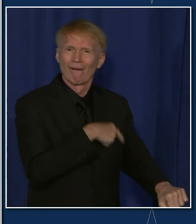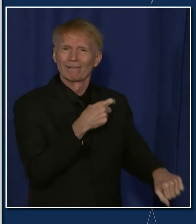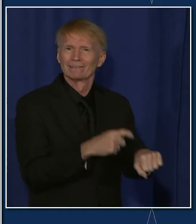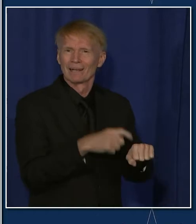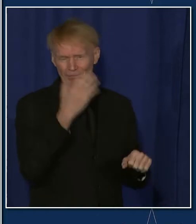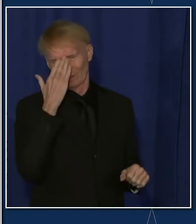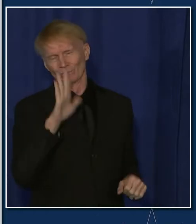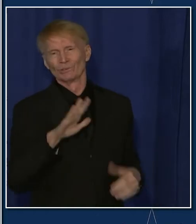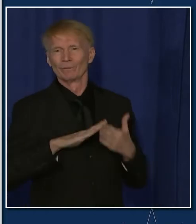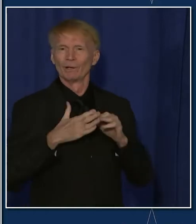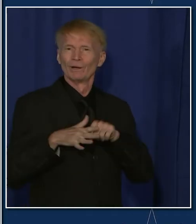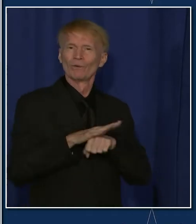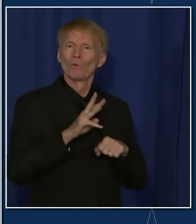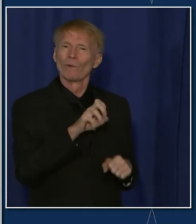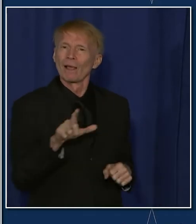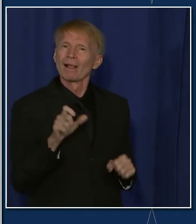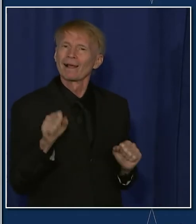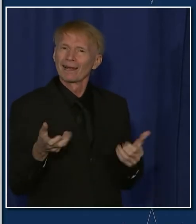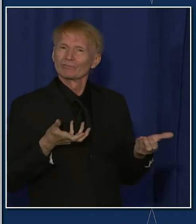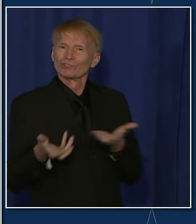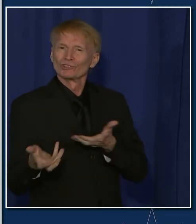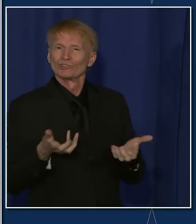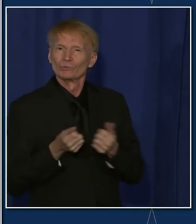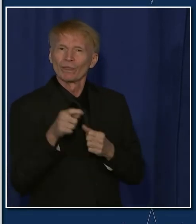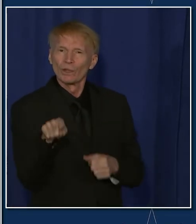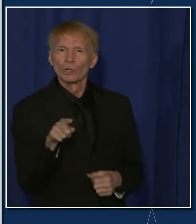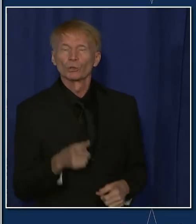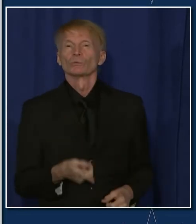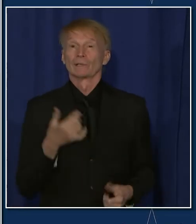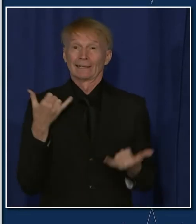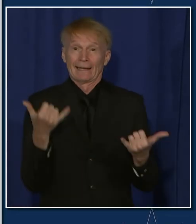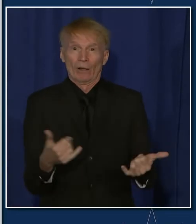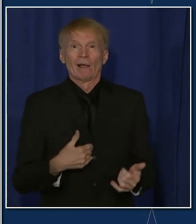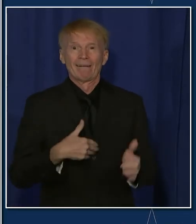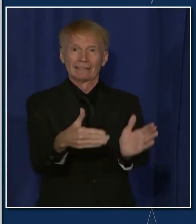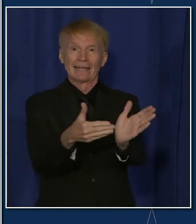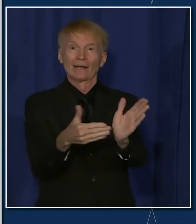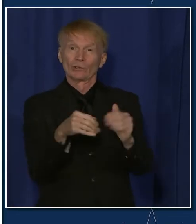here to serve you. No matter what you think, there is now a doctor from